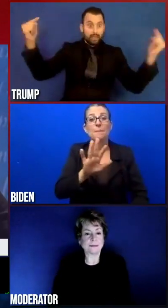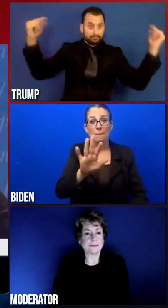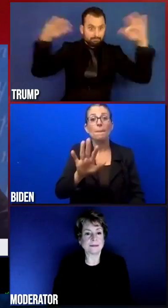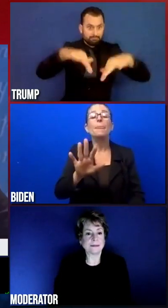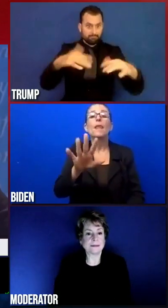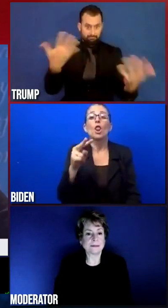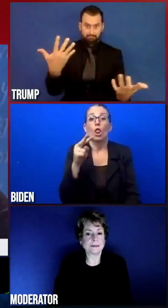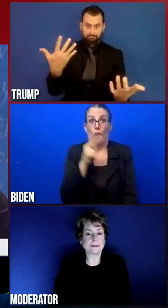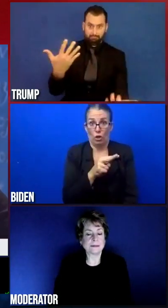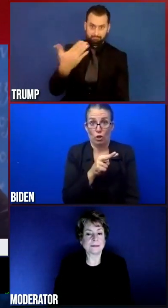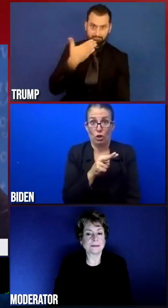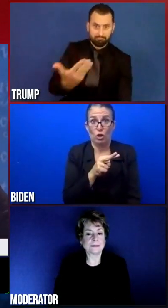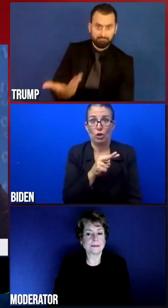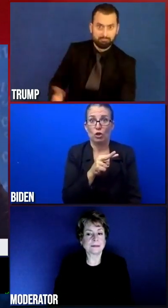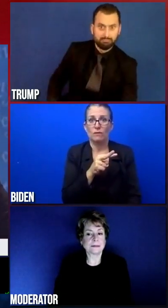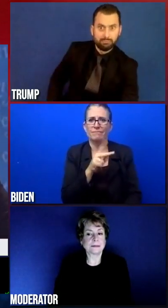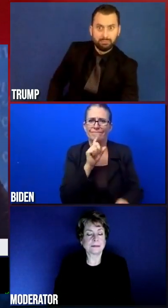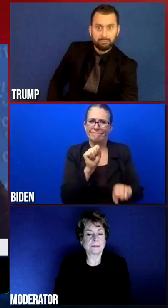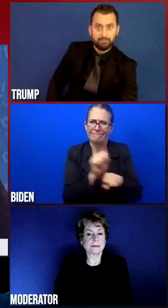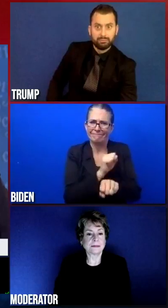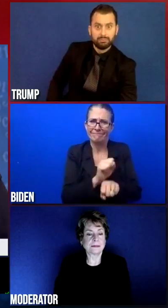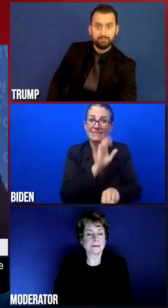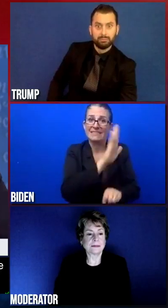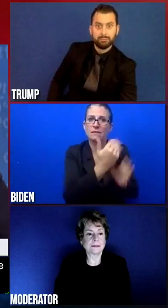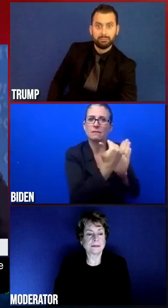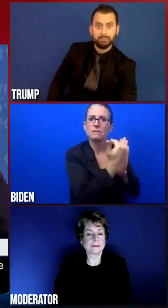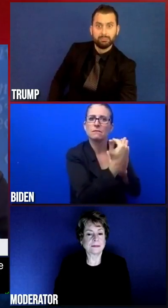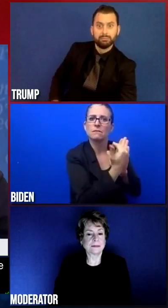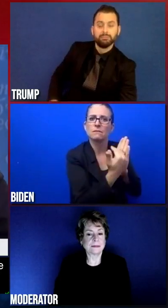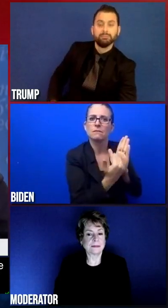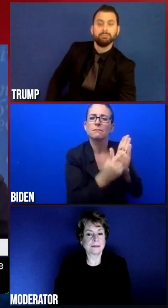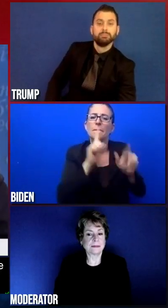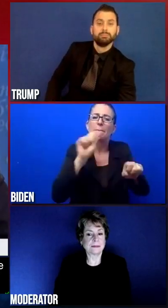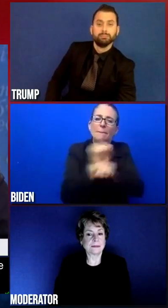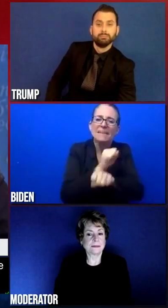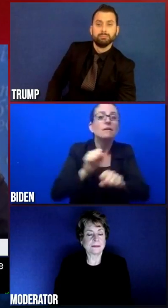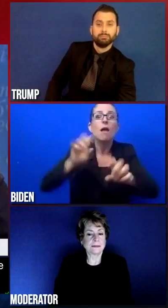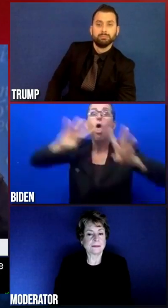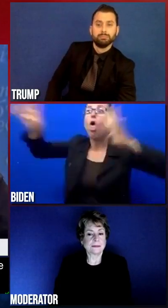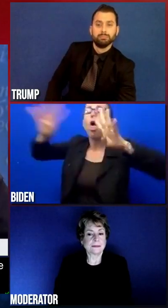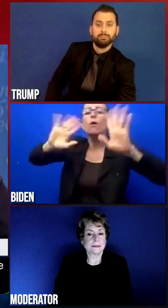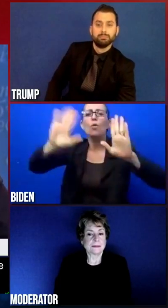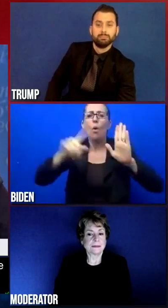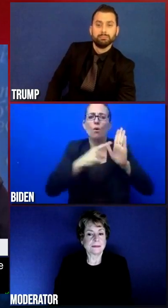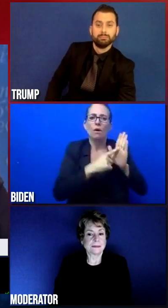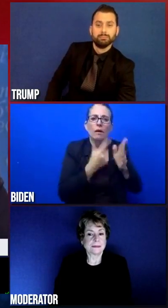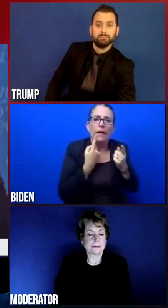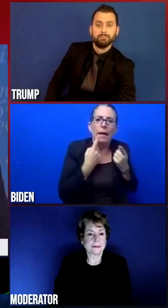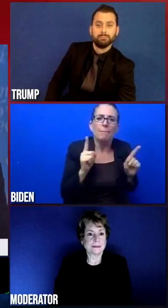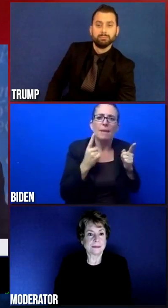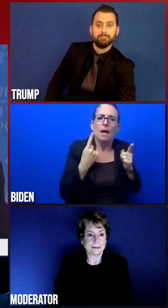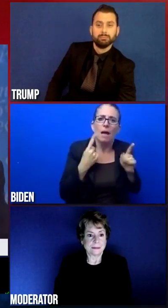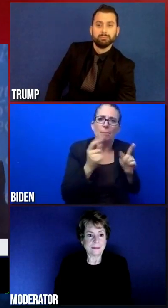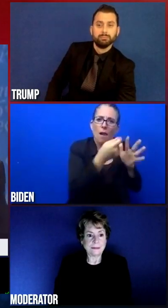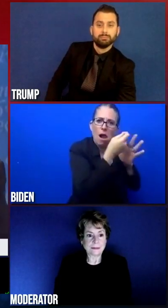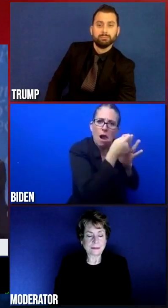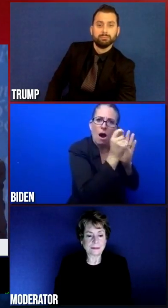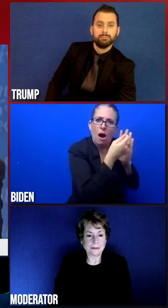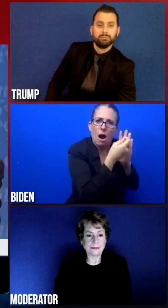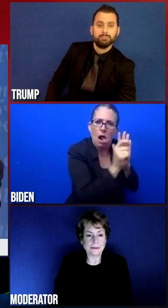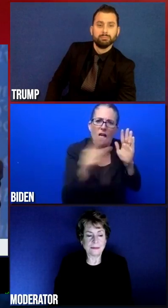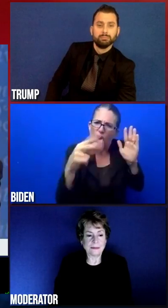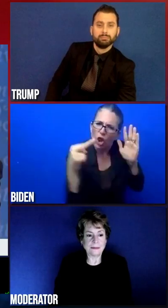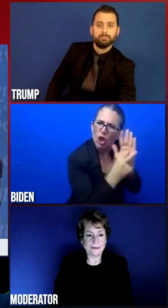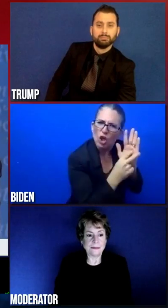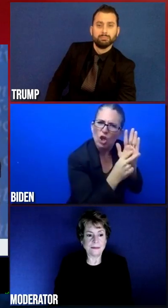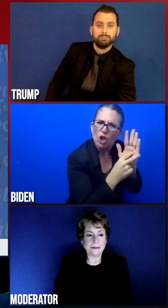very little. His trade deals are the same way. He talks about these great trade deals. You know, he talks about the art of the deal. China's perfected the